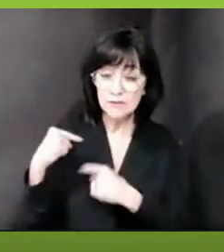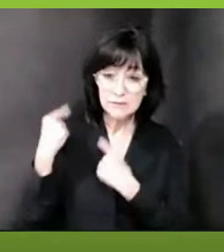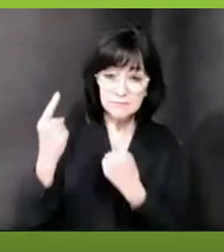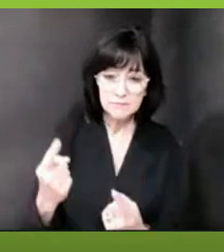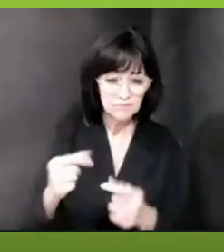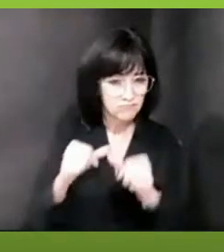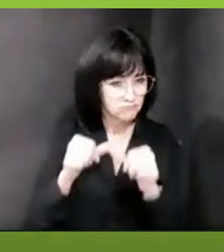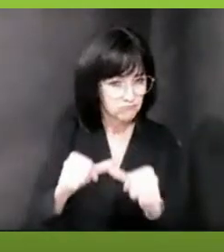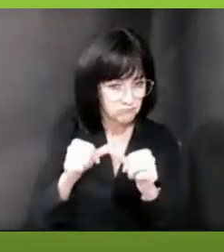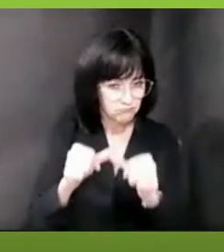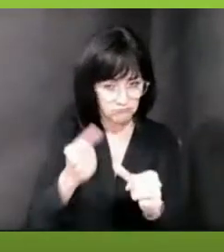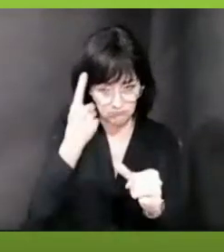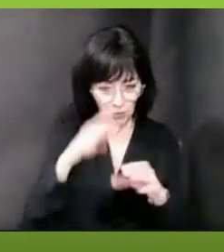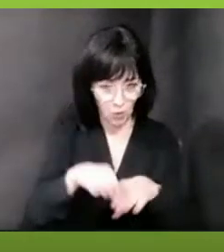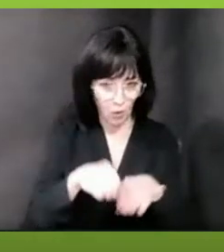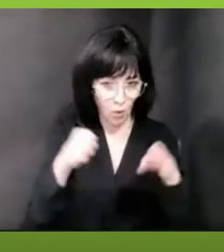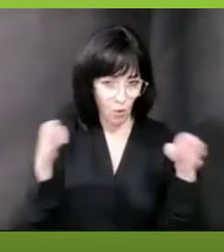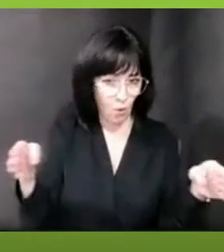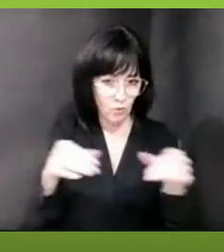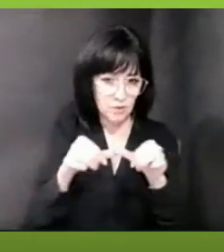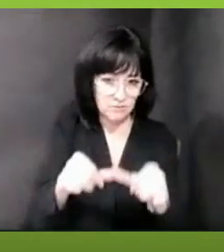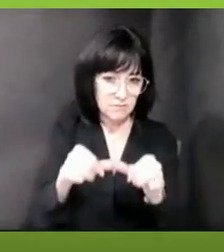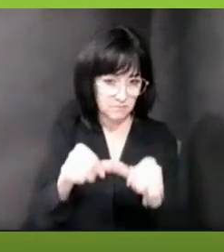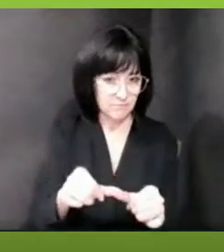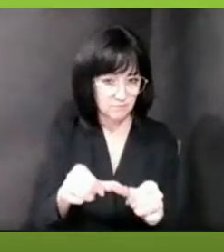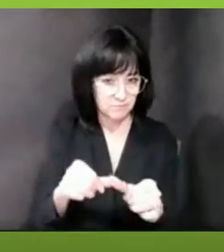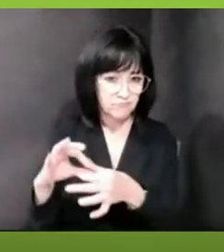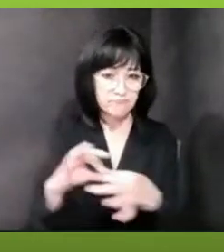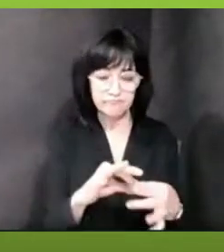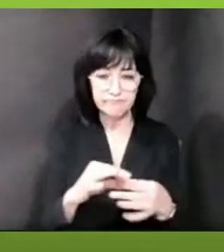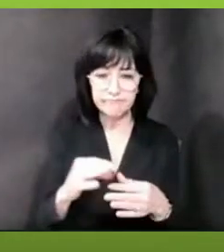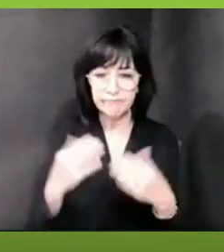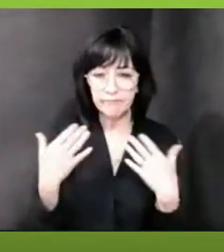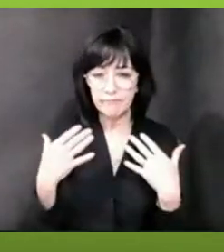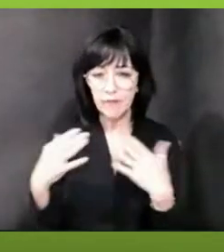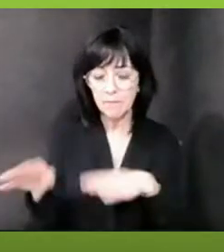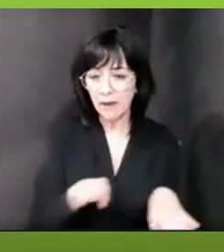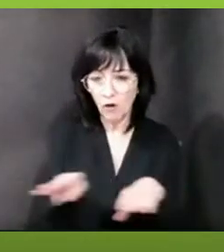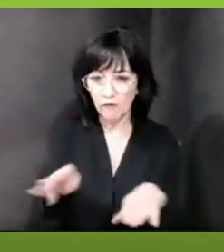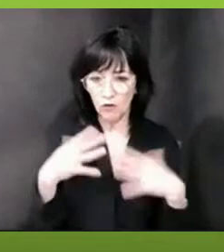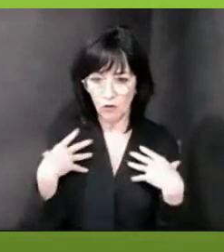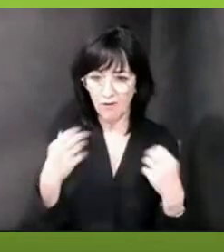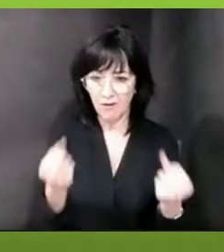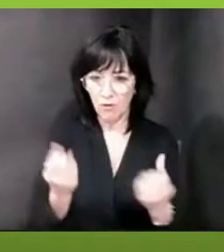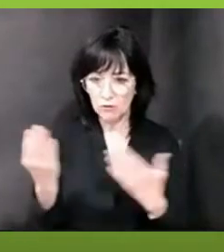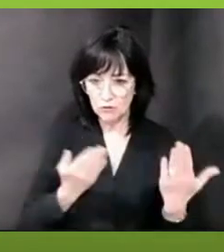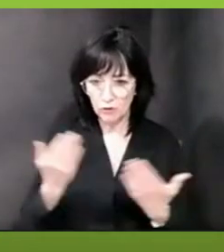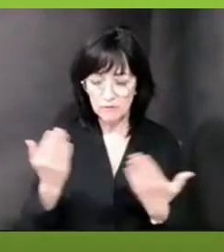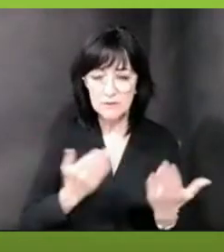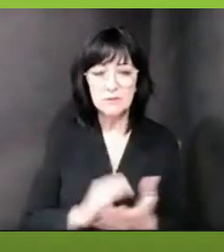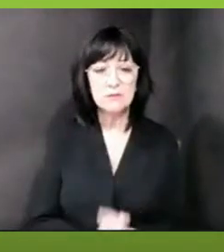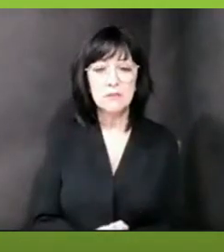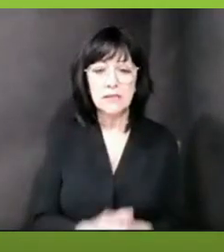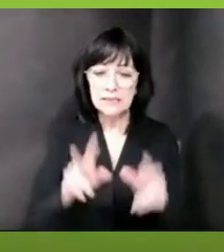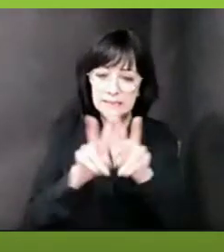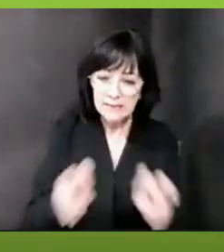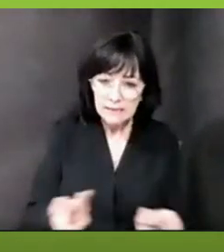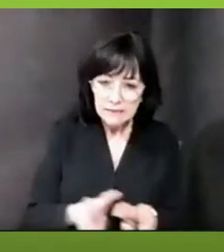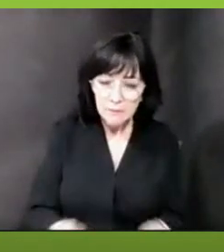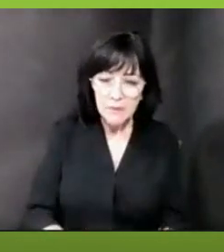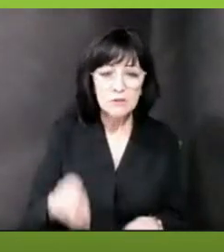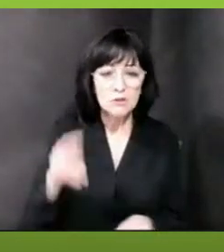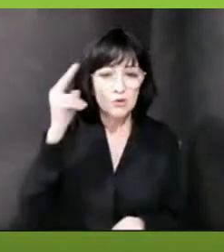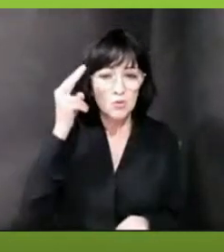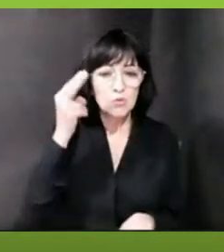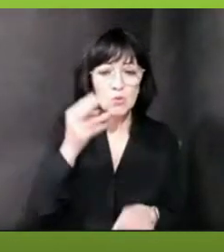open throughout the pandemic for behavioral health services, and our assessments, neuropsych assessments,